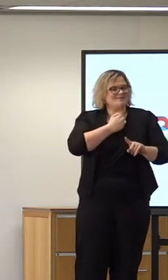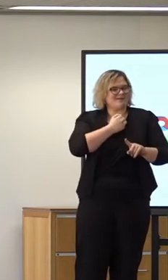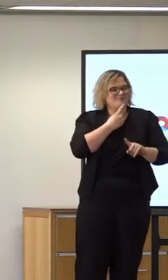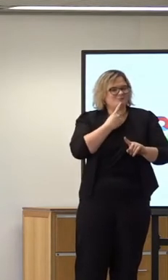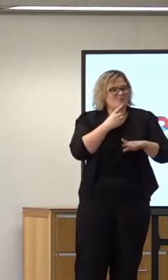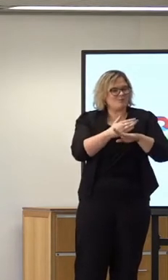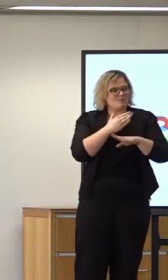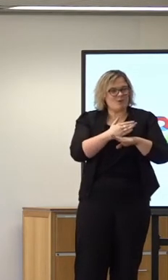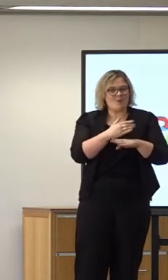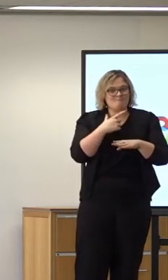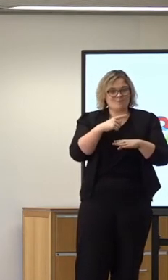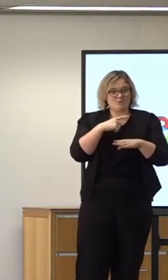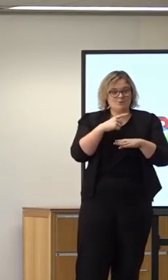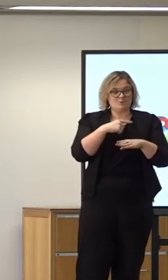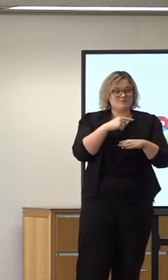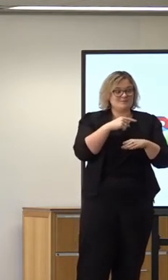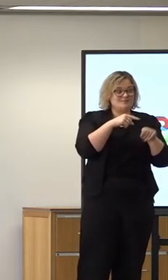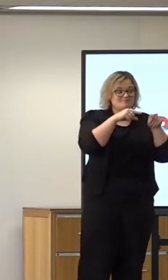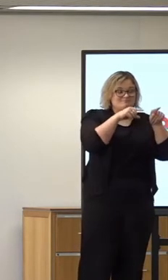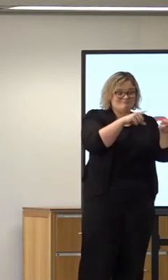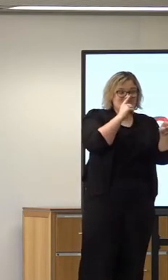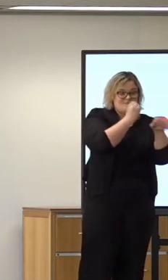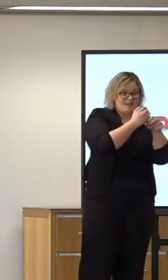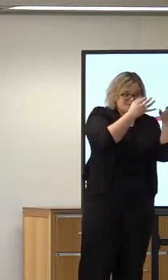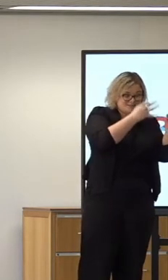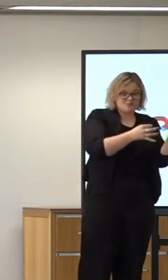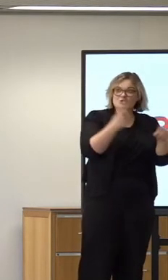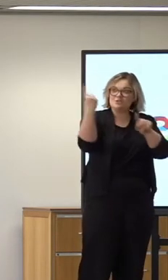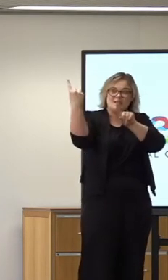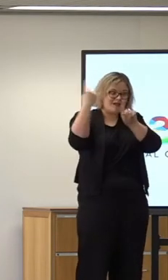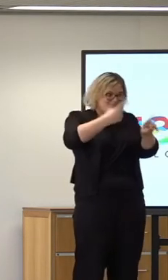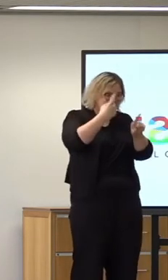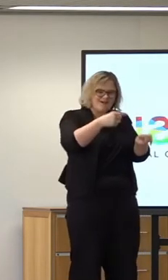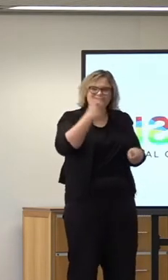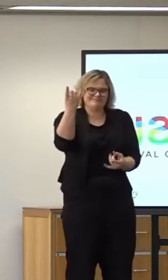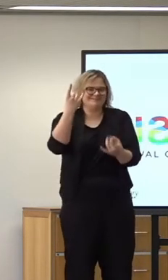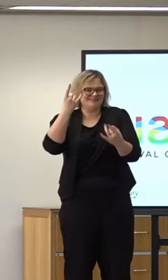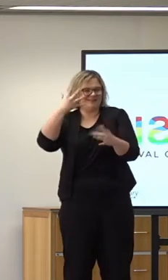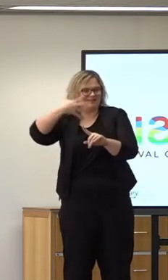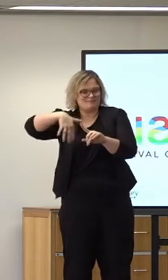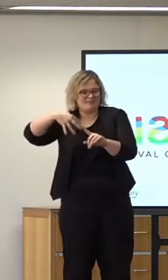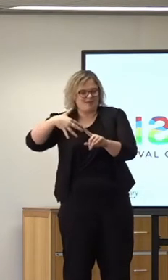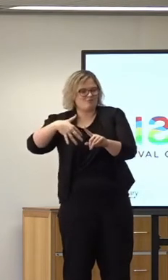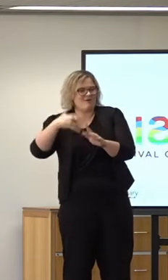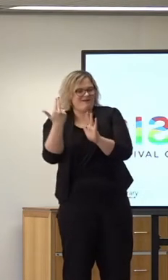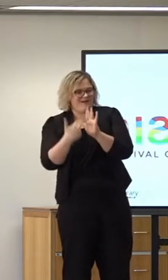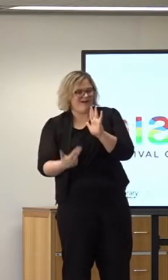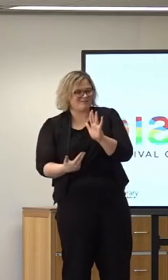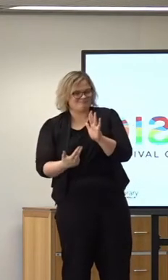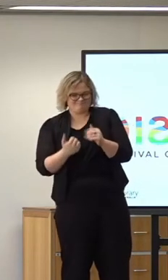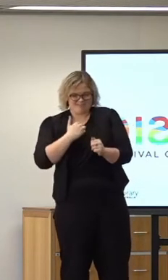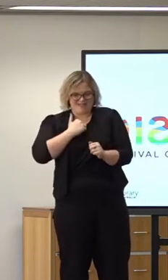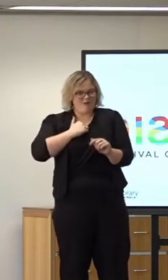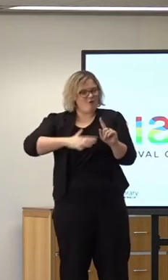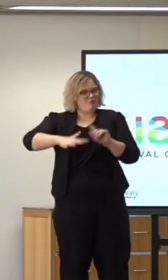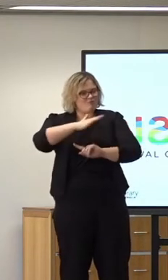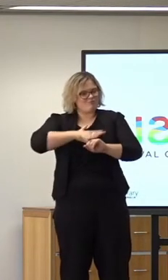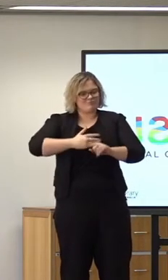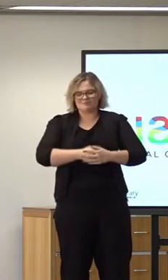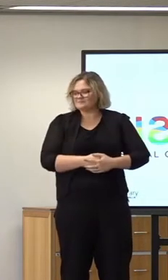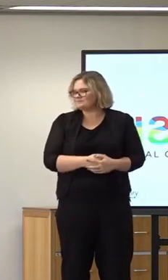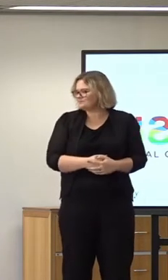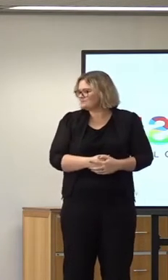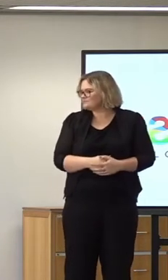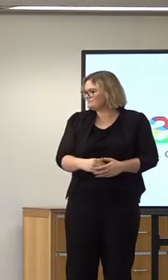getting decision makers again from people who don't really know and don't have an arts background within our own industry. And I think